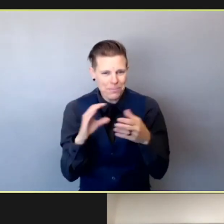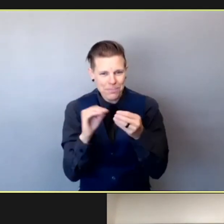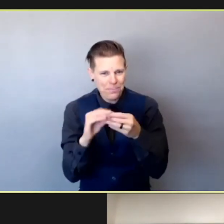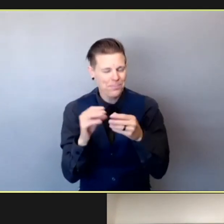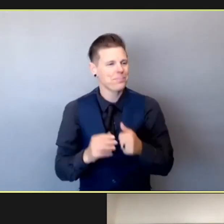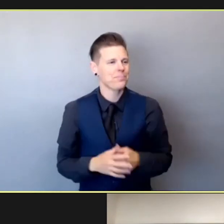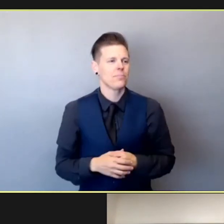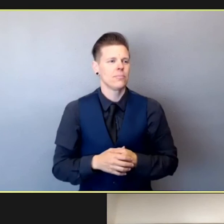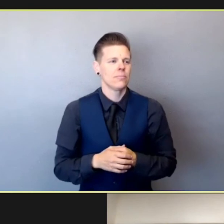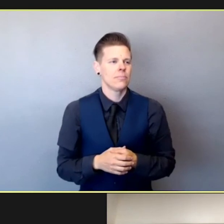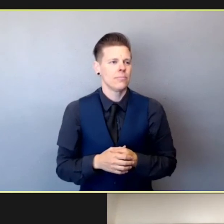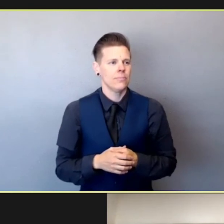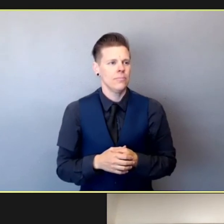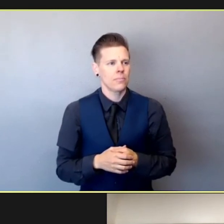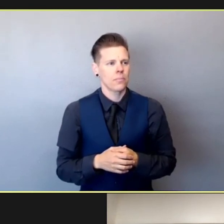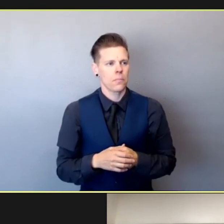testing.